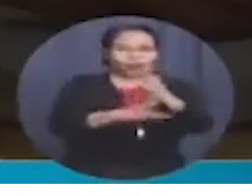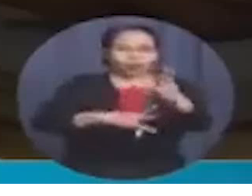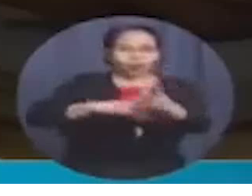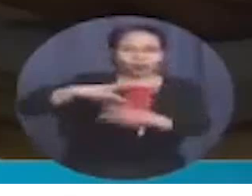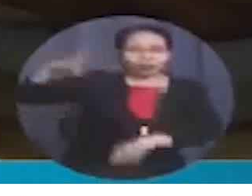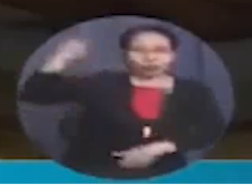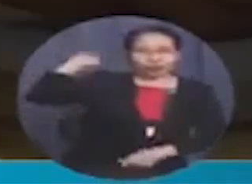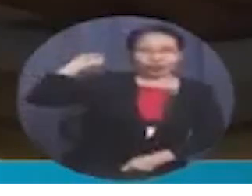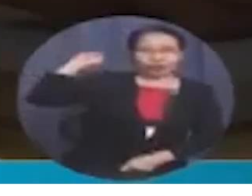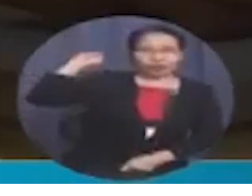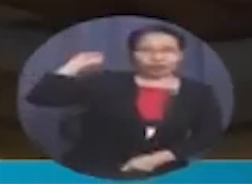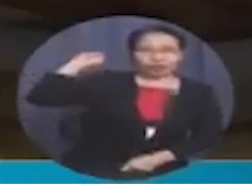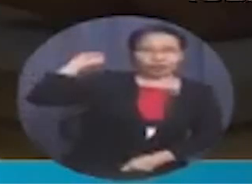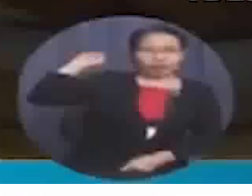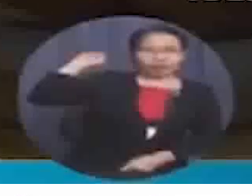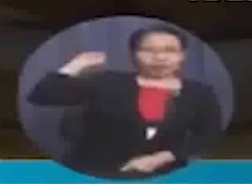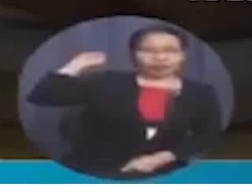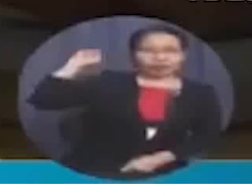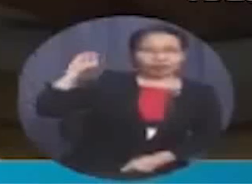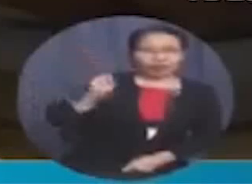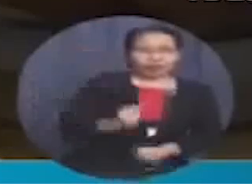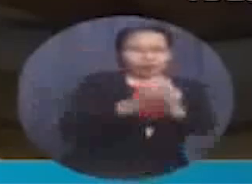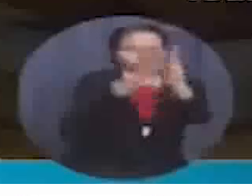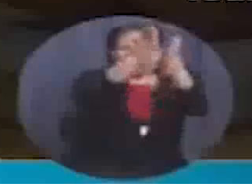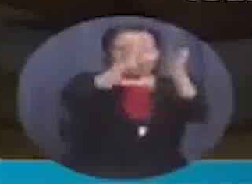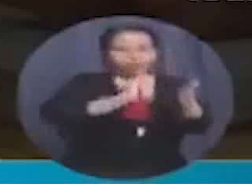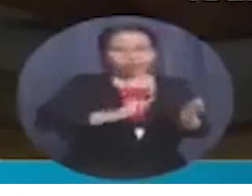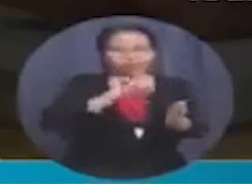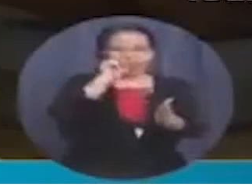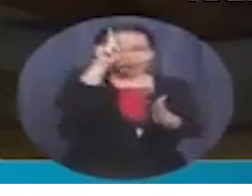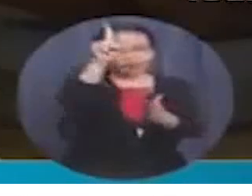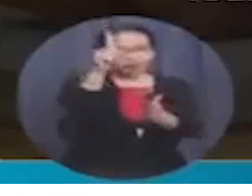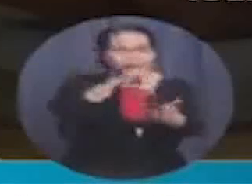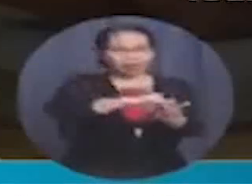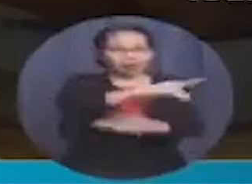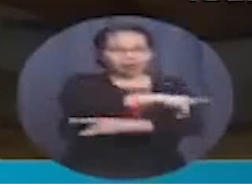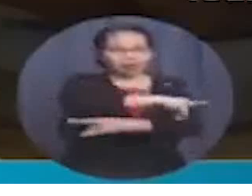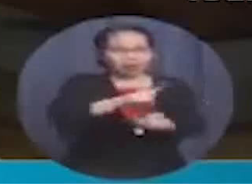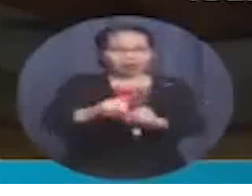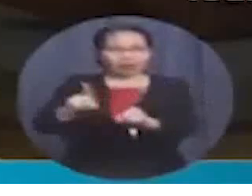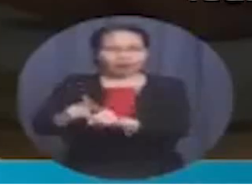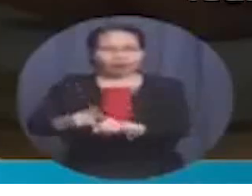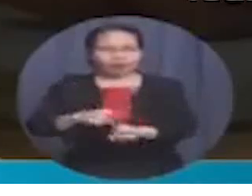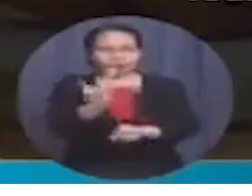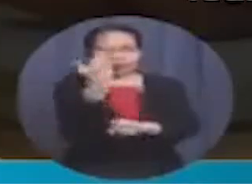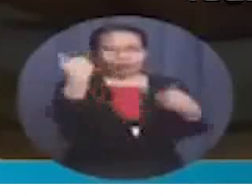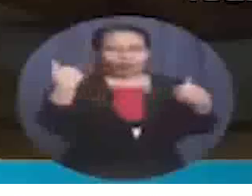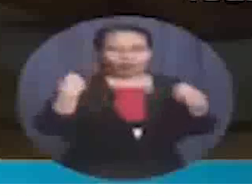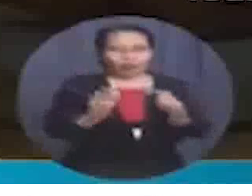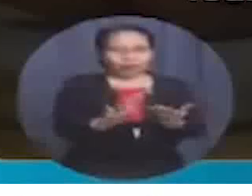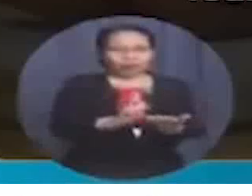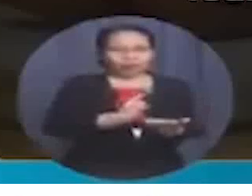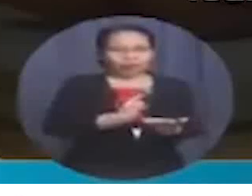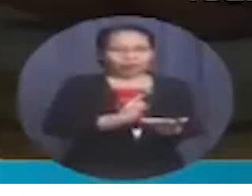before the world was. Father, I will that they also, whom thou hast